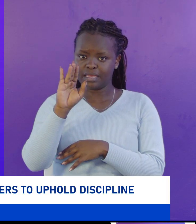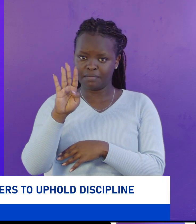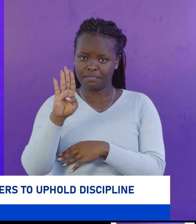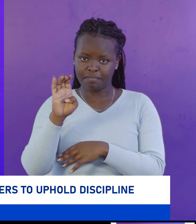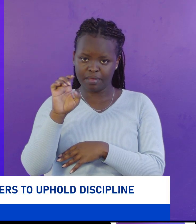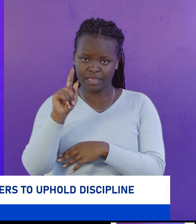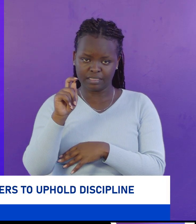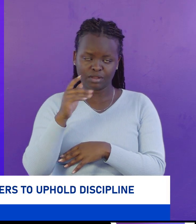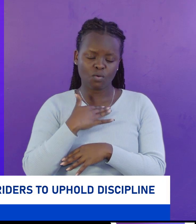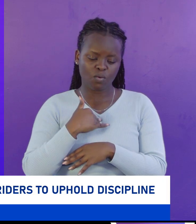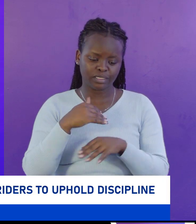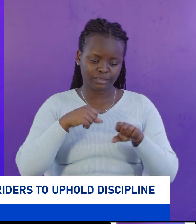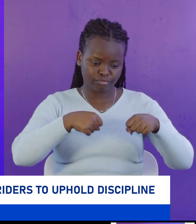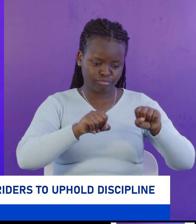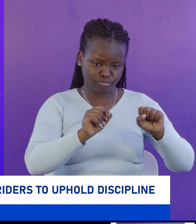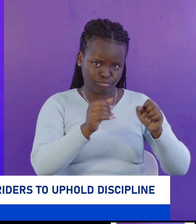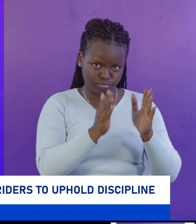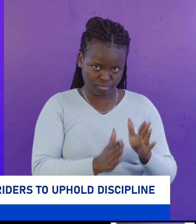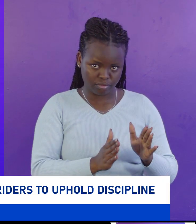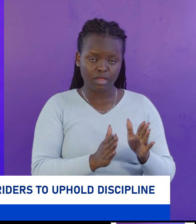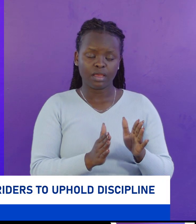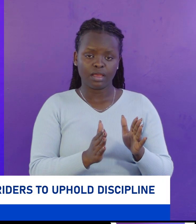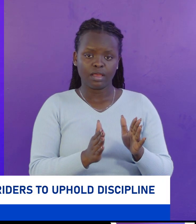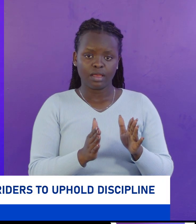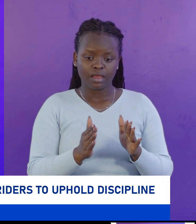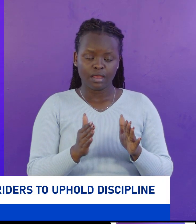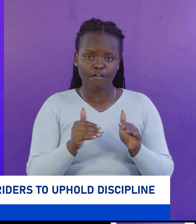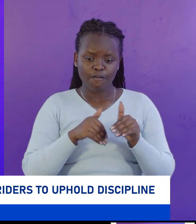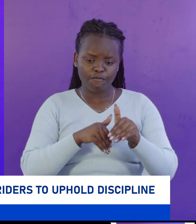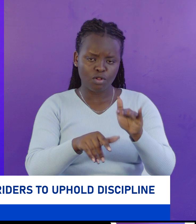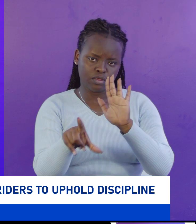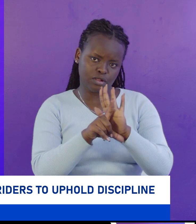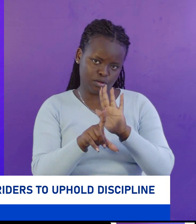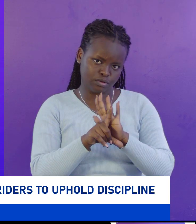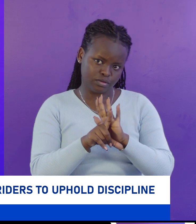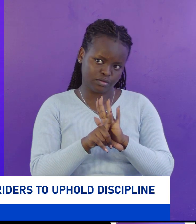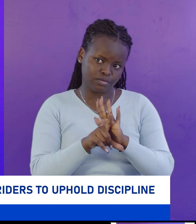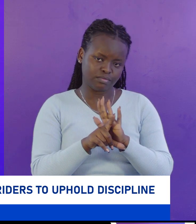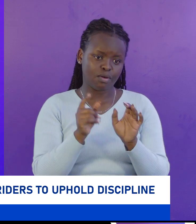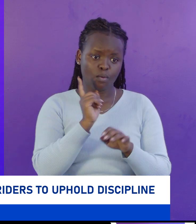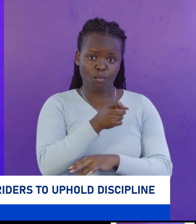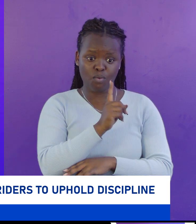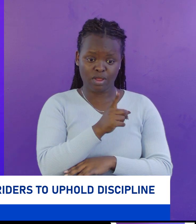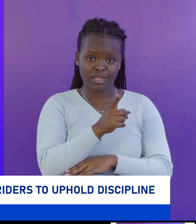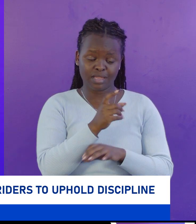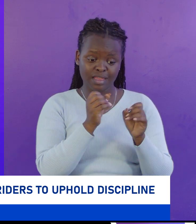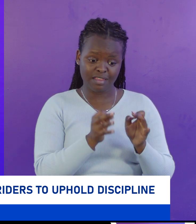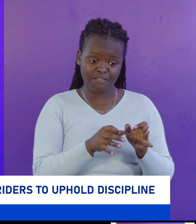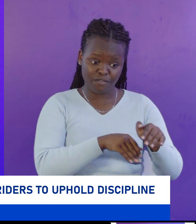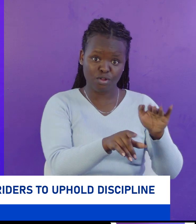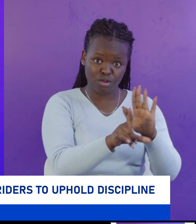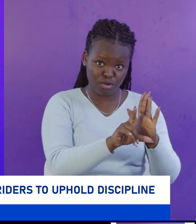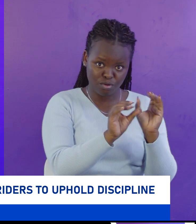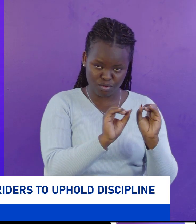embrace discipline and support government empowerment programs, warning that lawlessness in the sector poses a threat